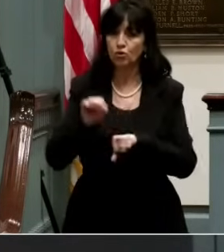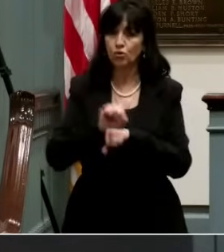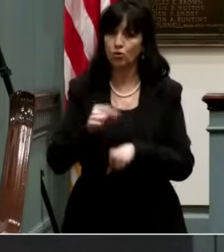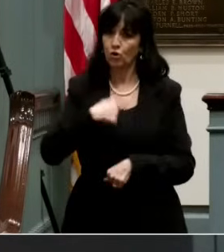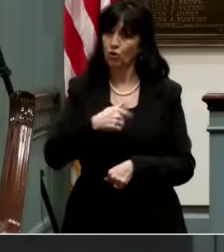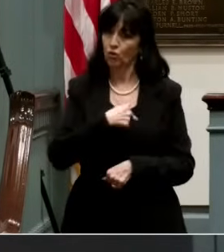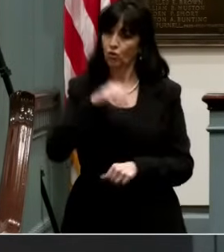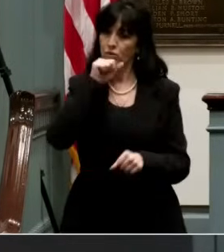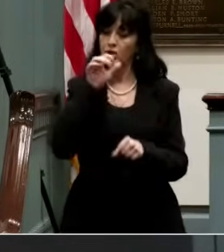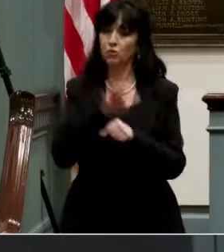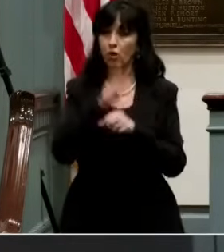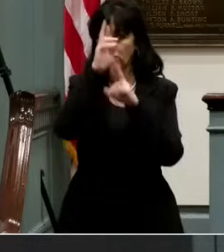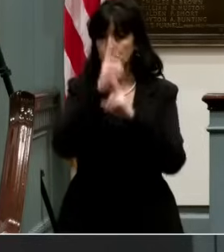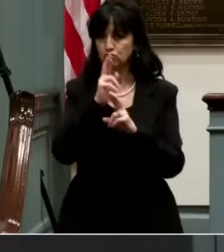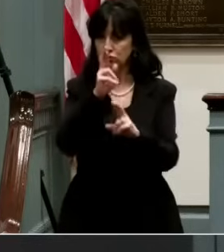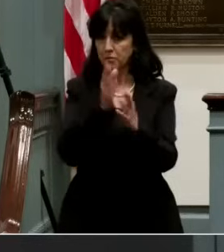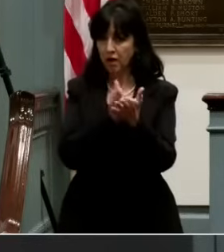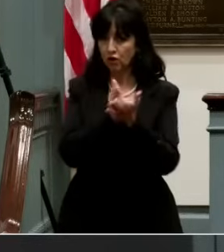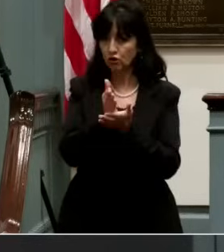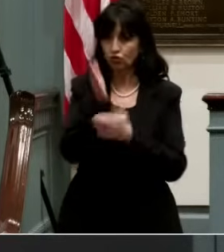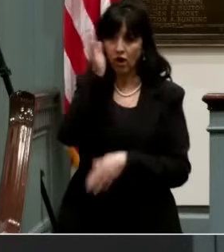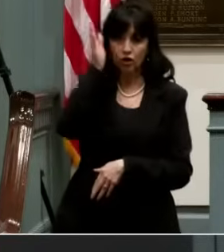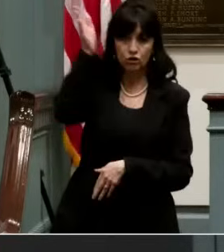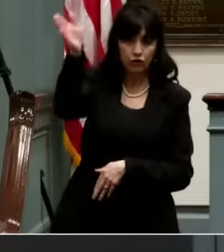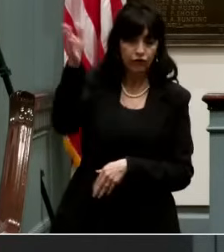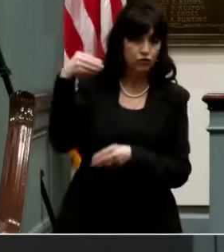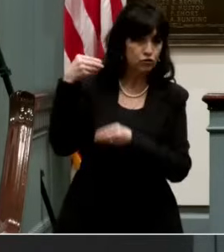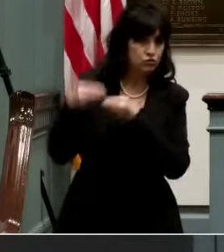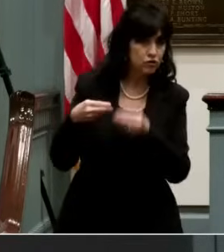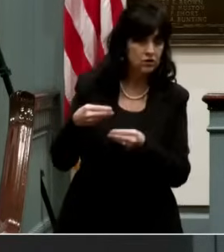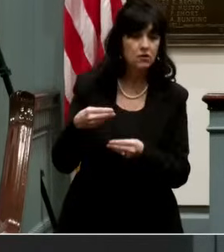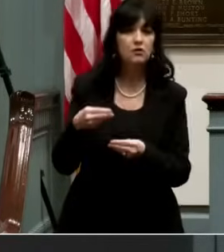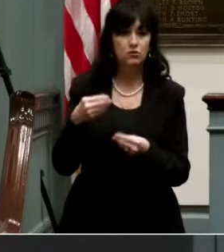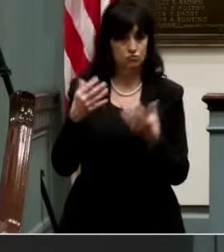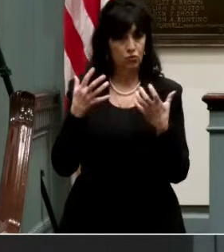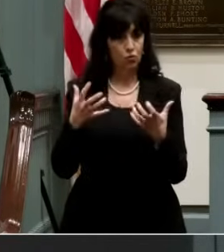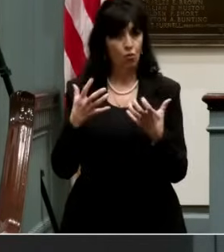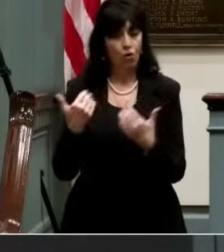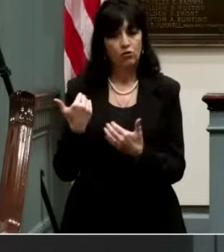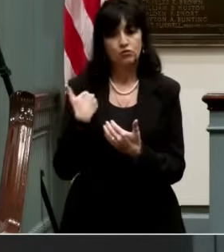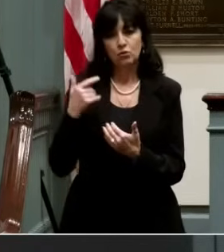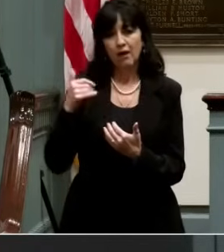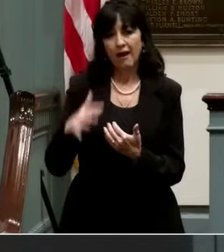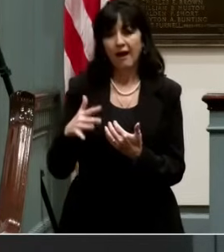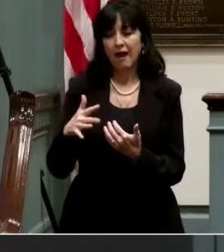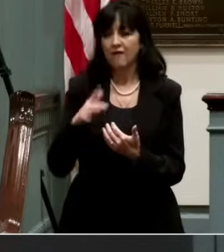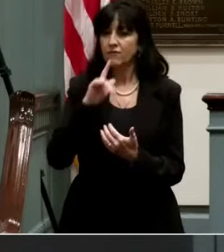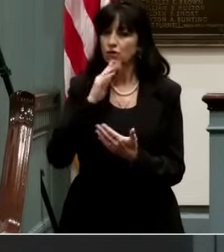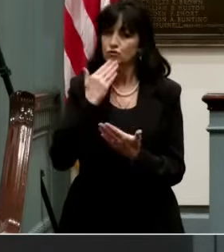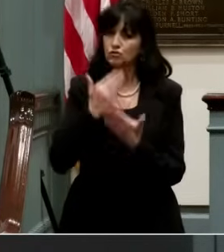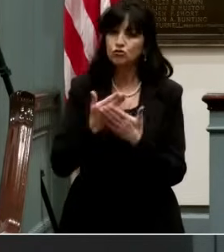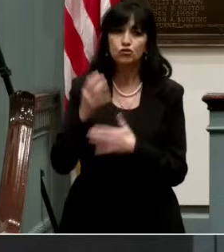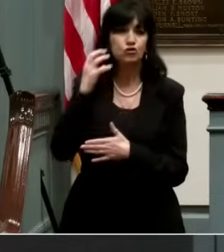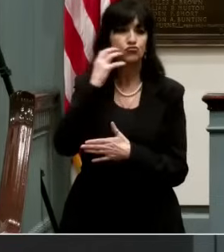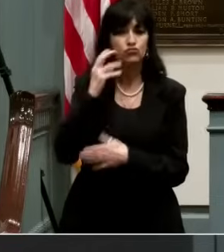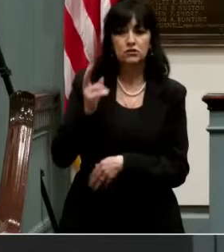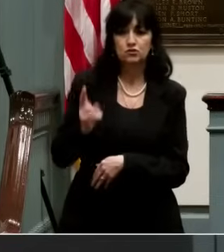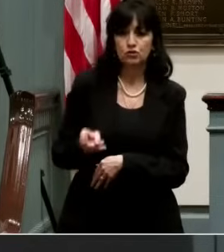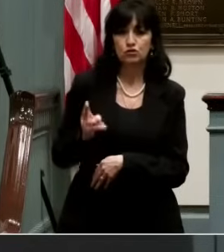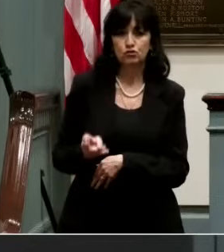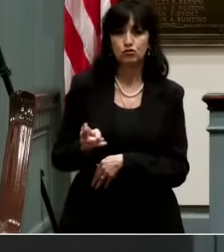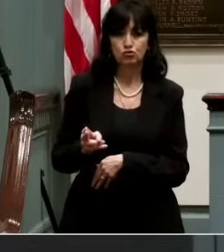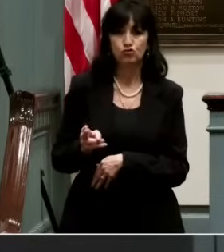of future generations to share the rich, historic, and natural heritage of Delaware. But that